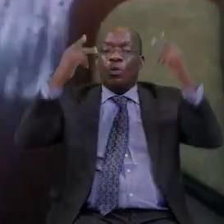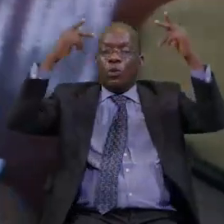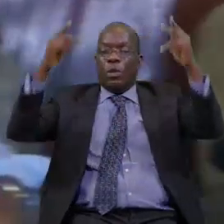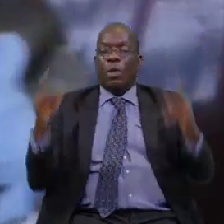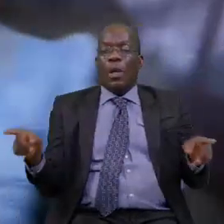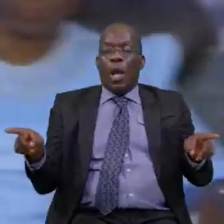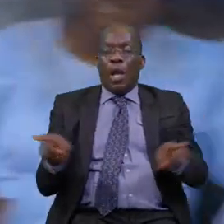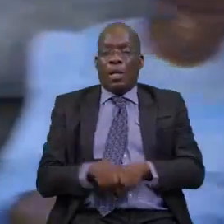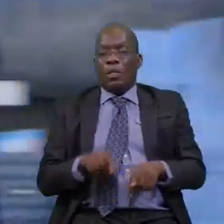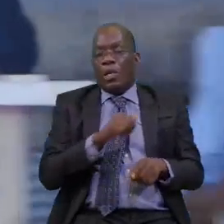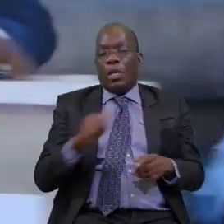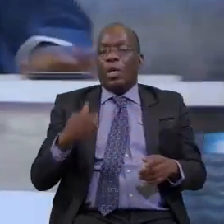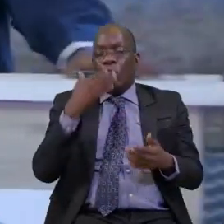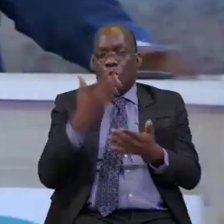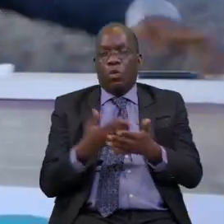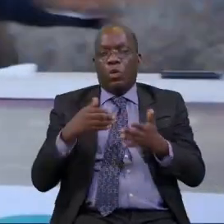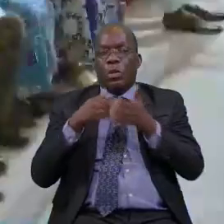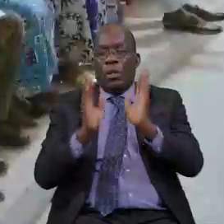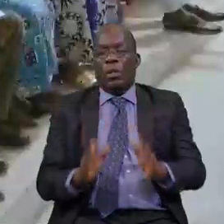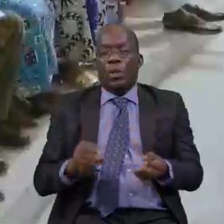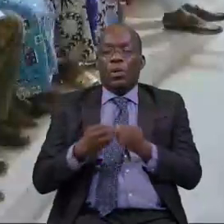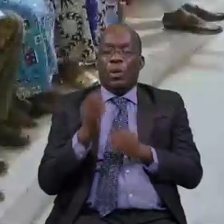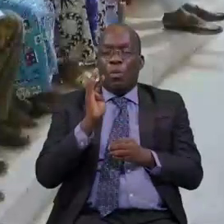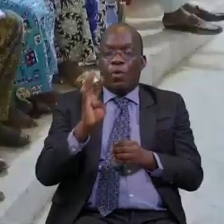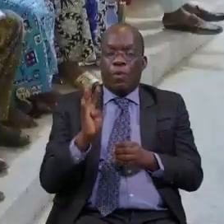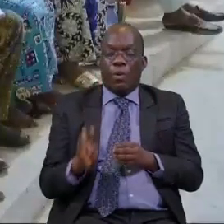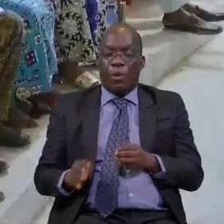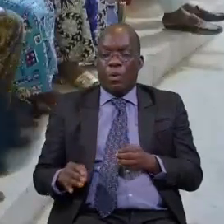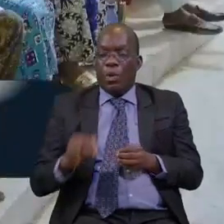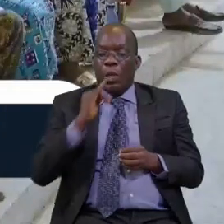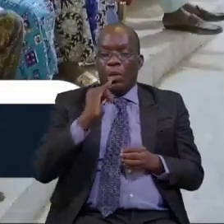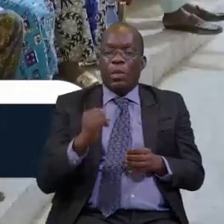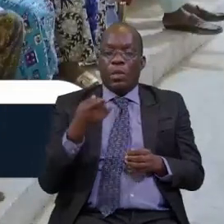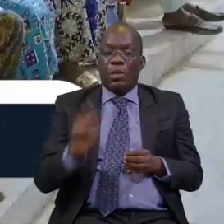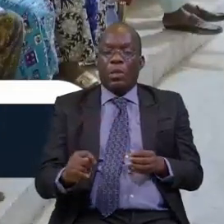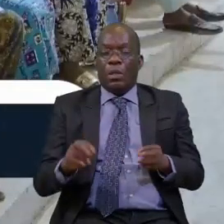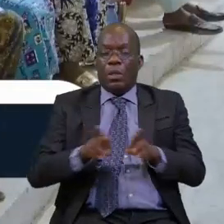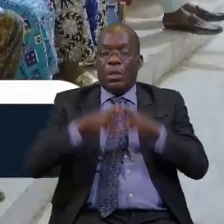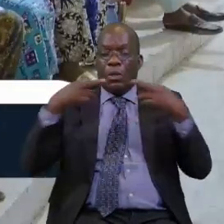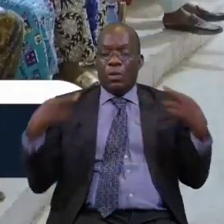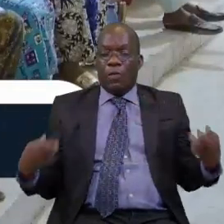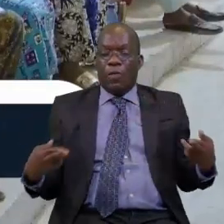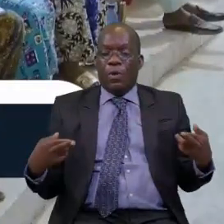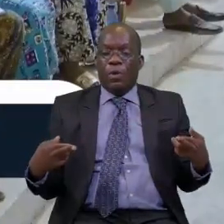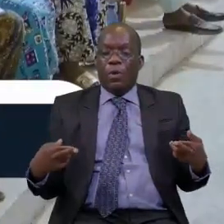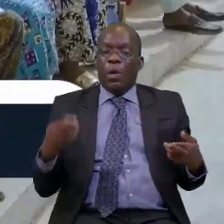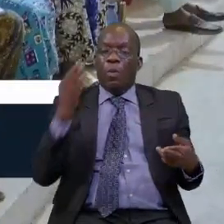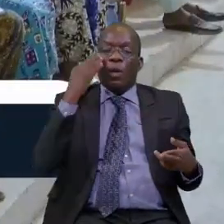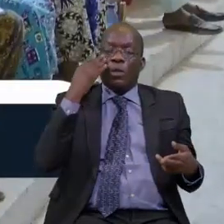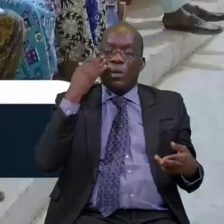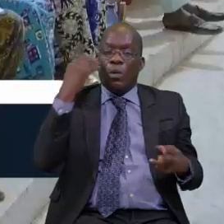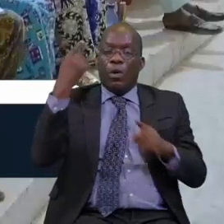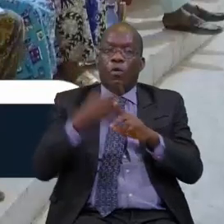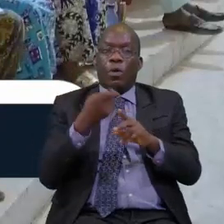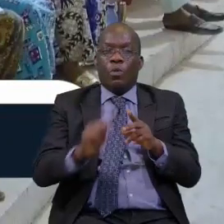the succeeding leader. We're looking at number four. Number four is the revealed perception from the